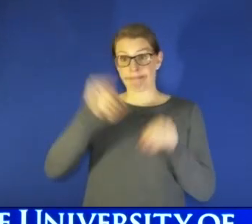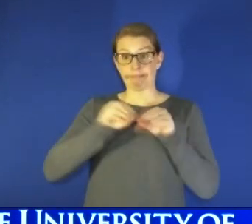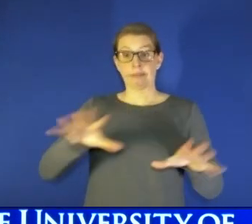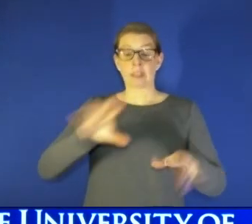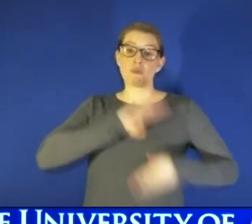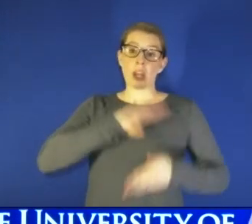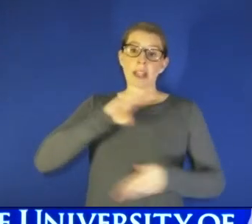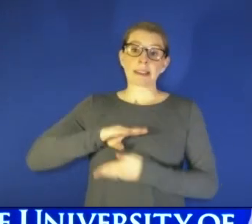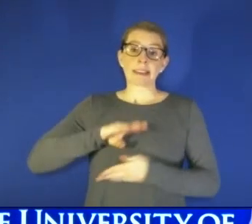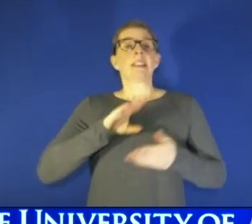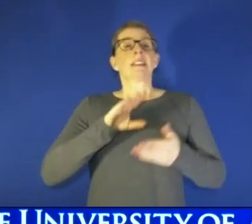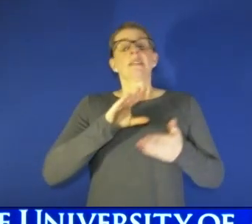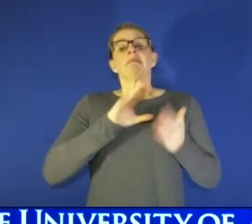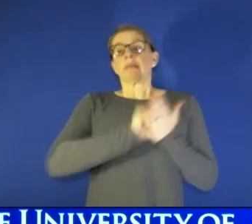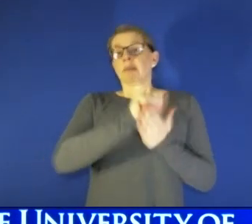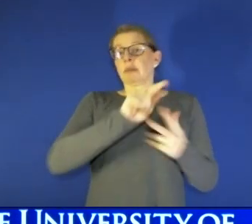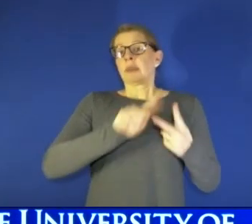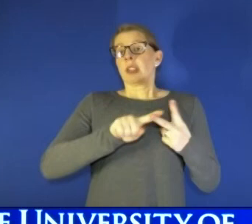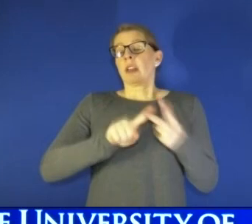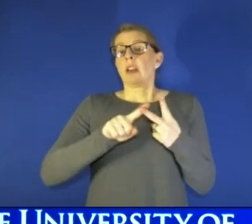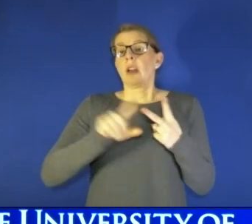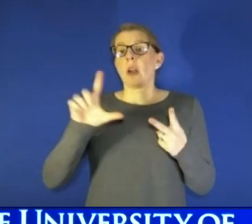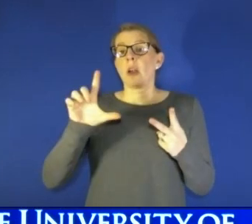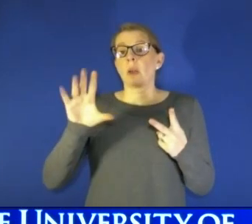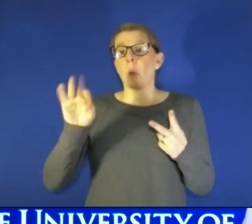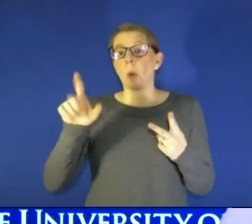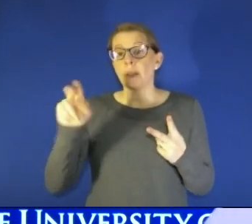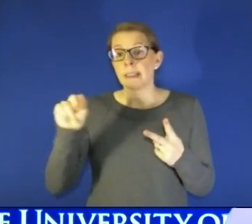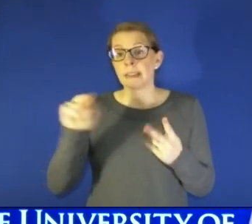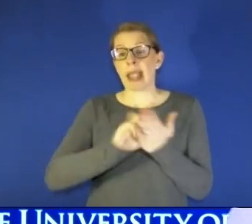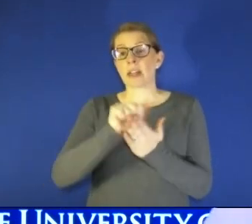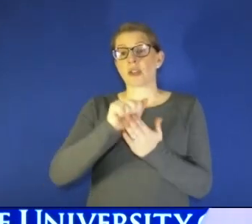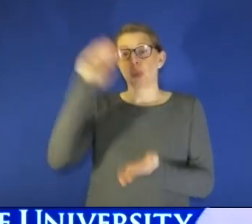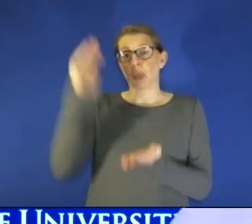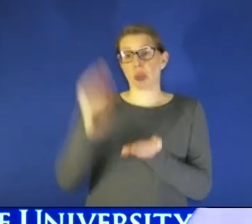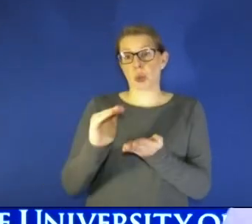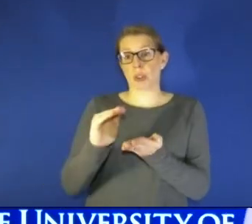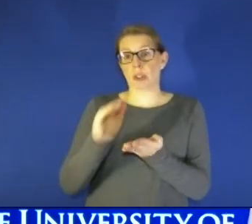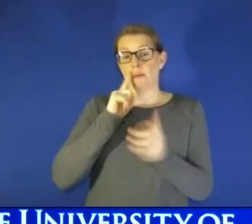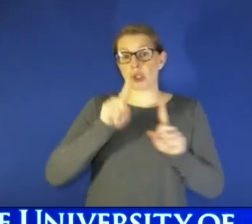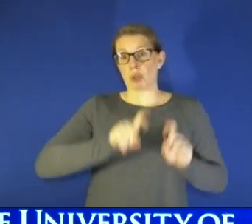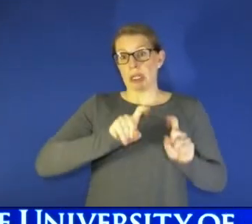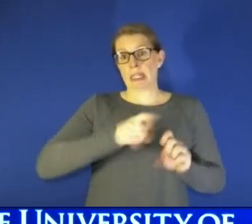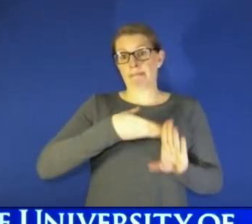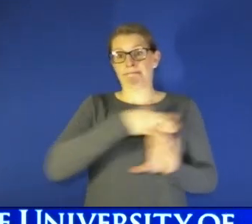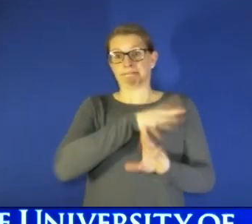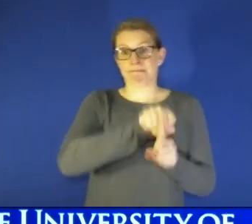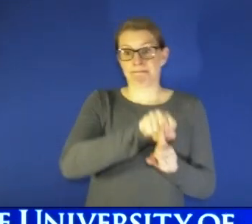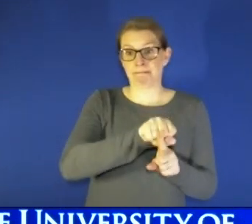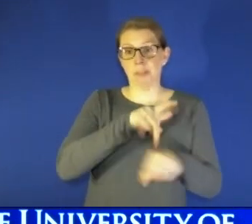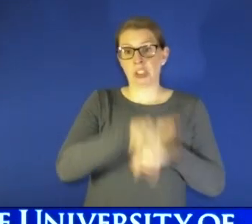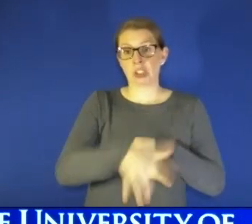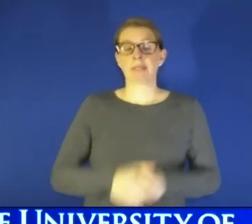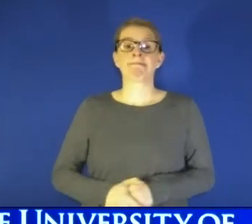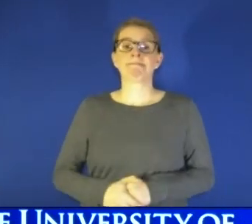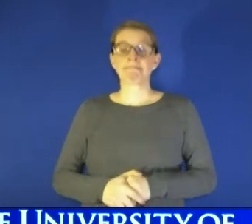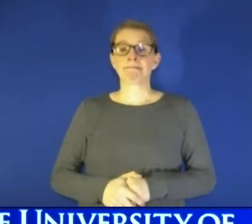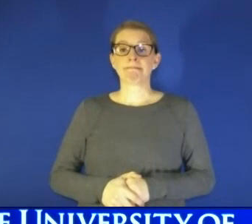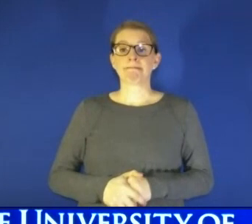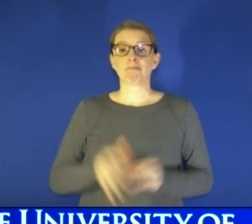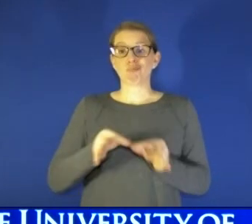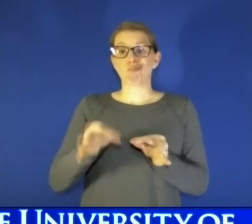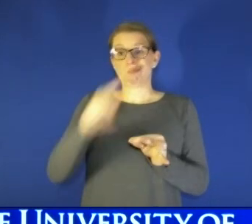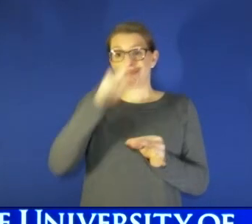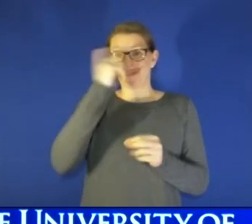of those things were reduced, and we're seeing higher rates of cancer in those later stages because of that. So it is greatly important to go